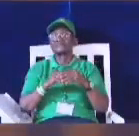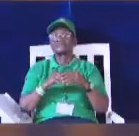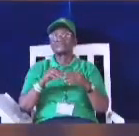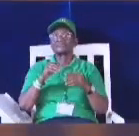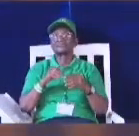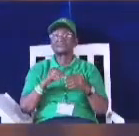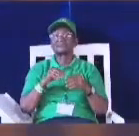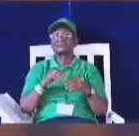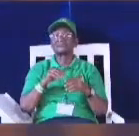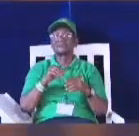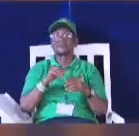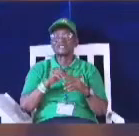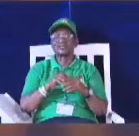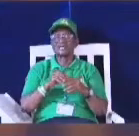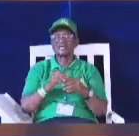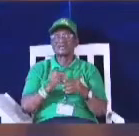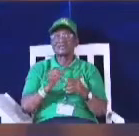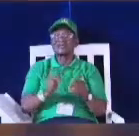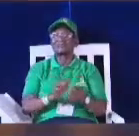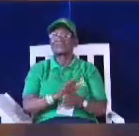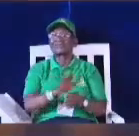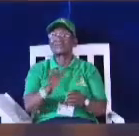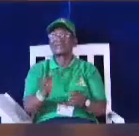In plain man language,